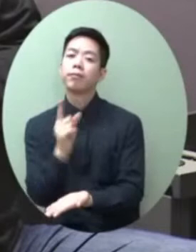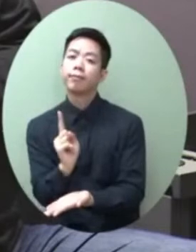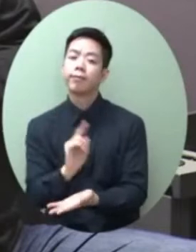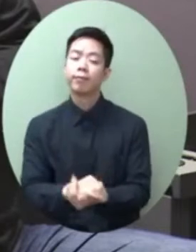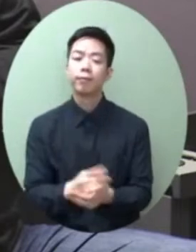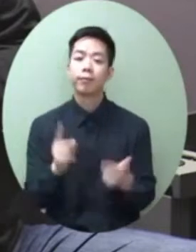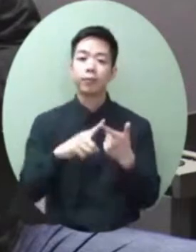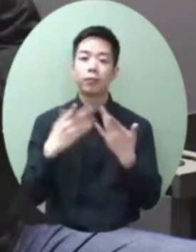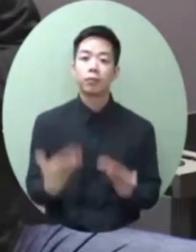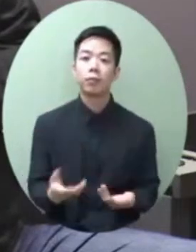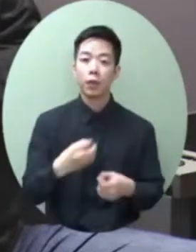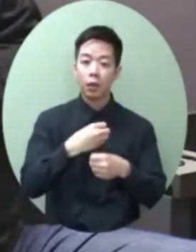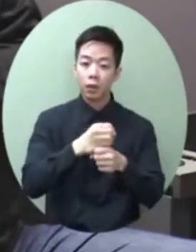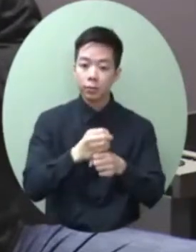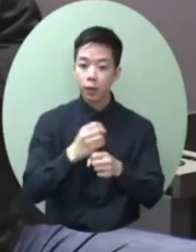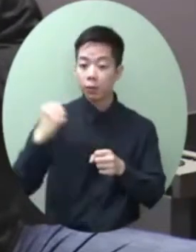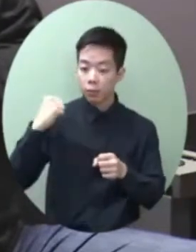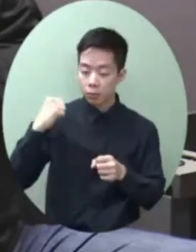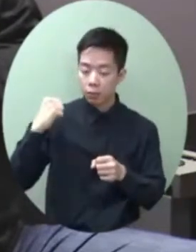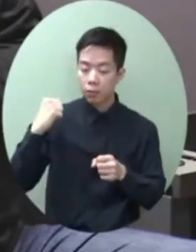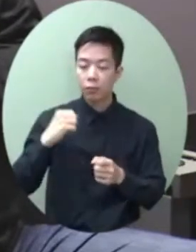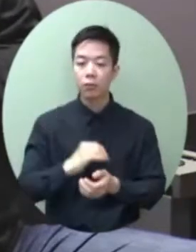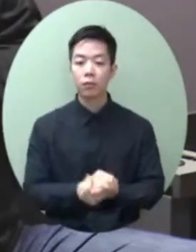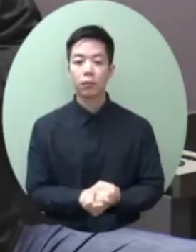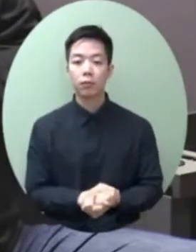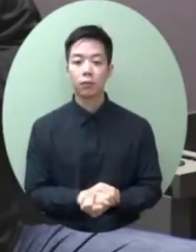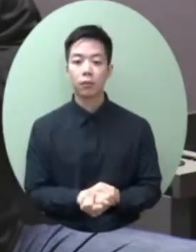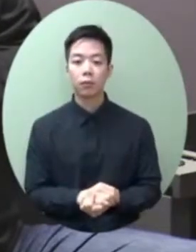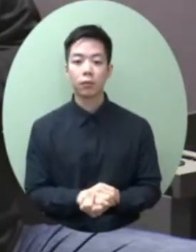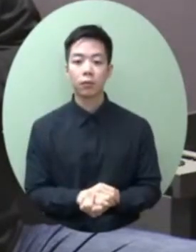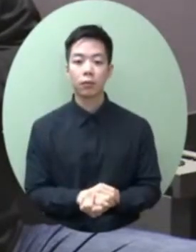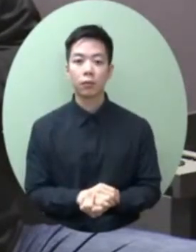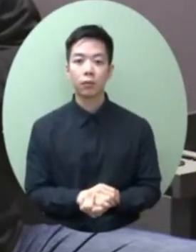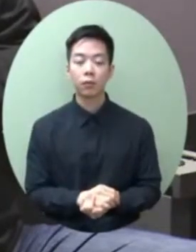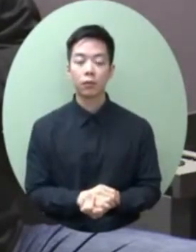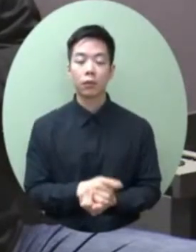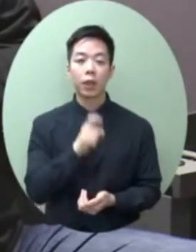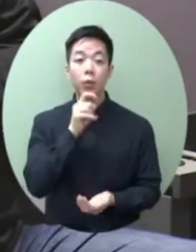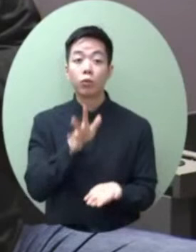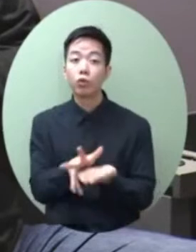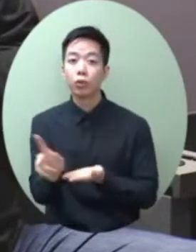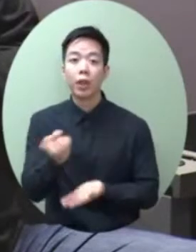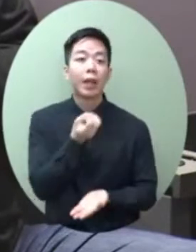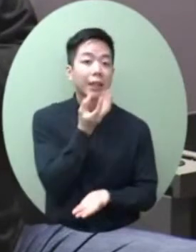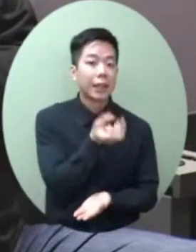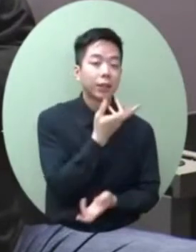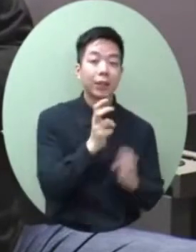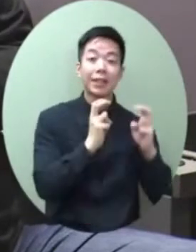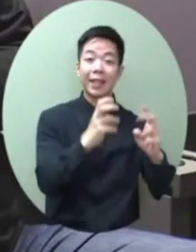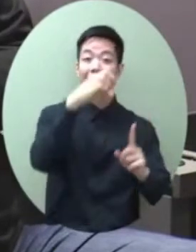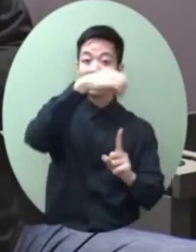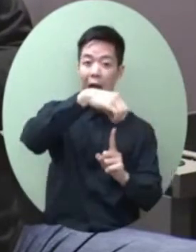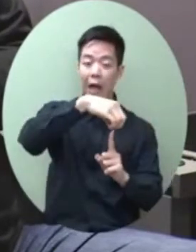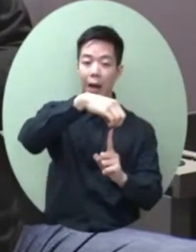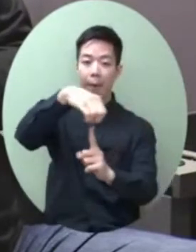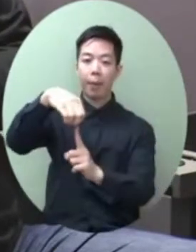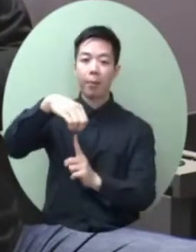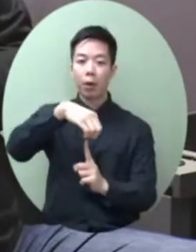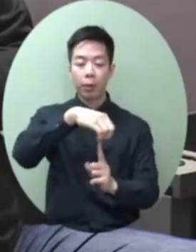details, according to the current testing capacity, some experts suggested that in MTR